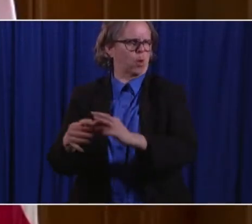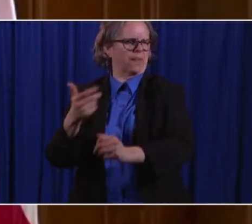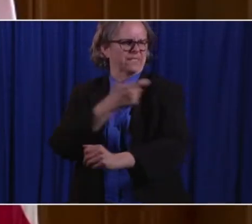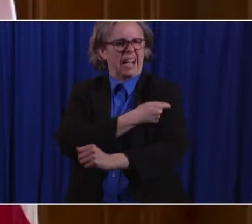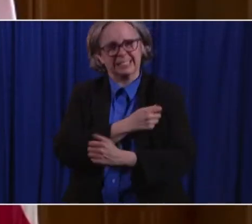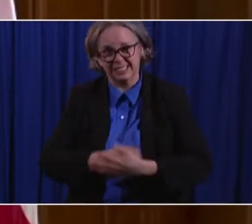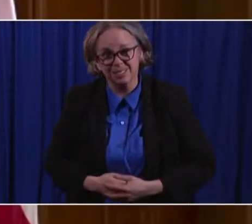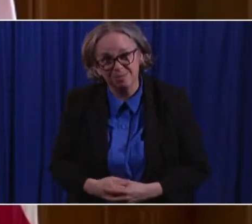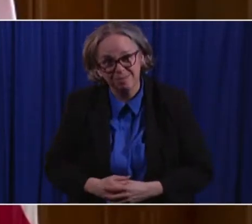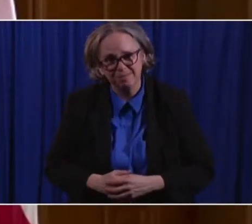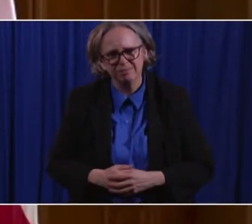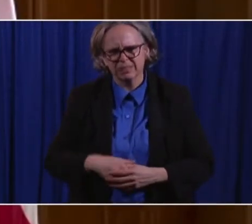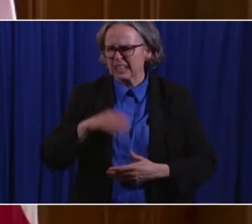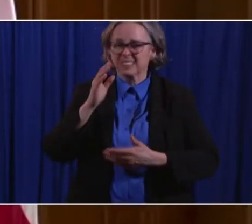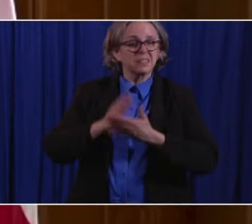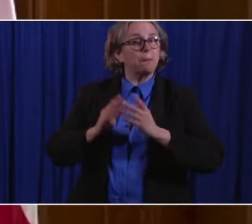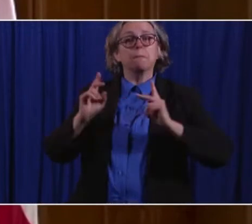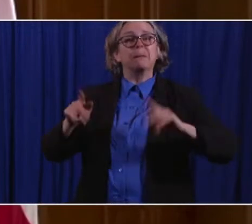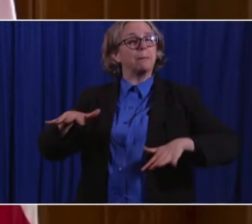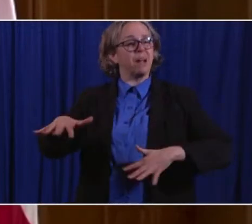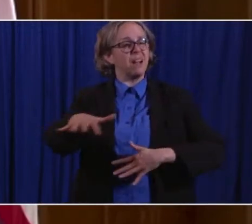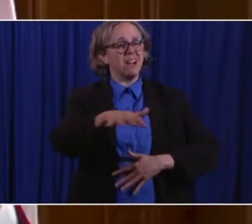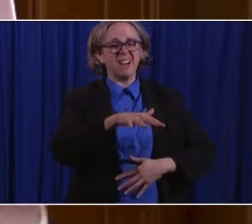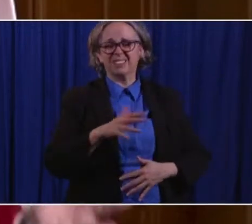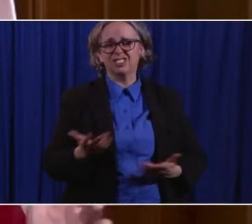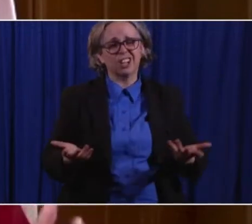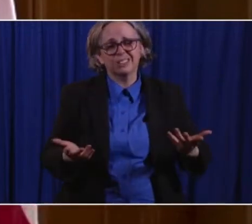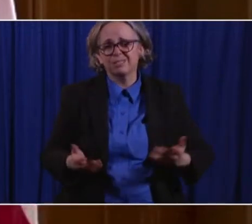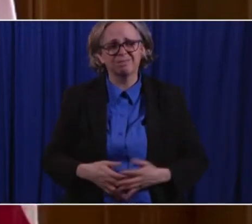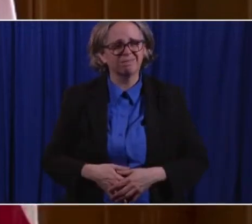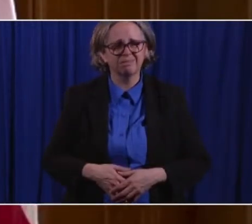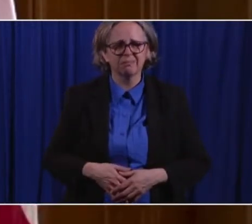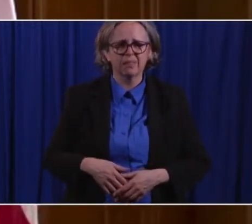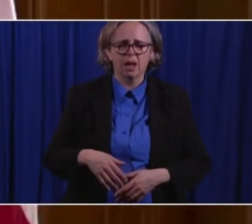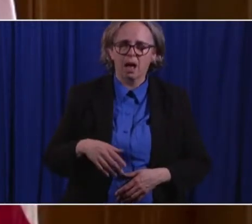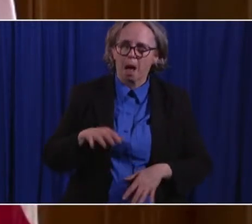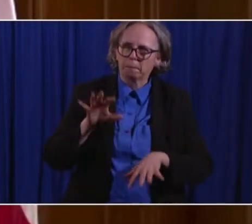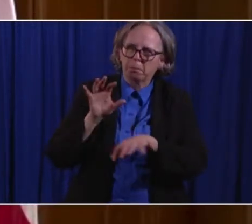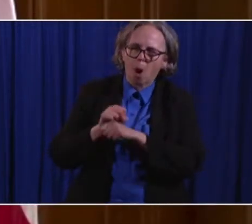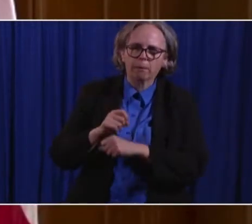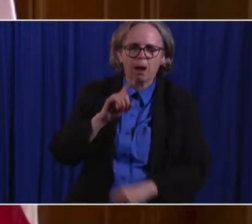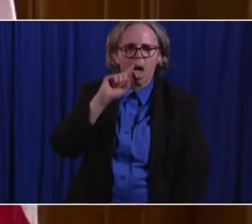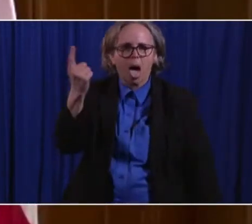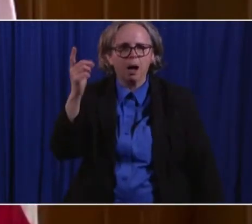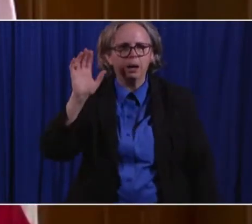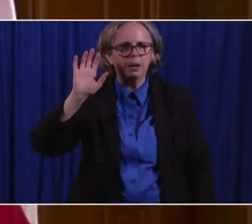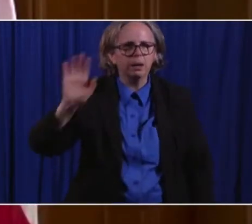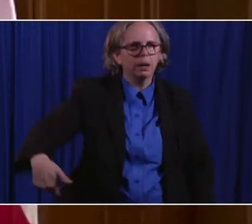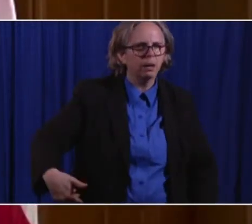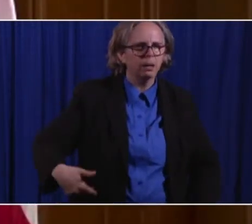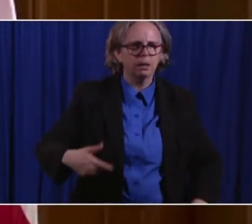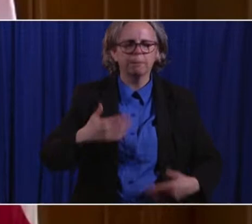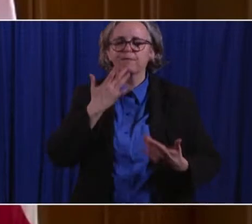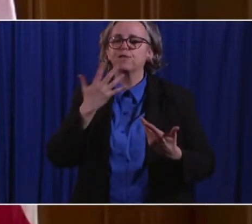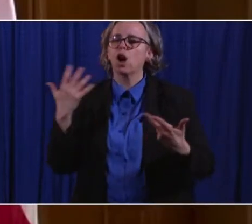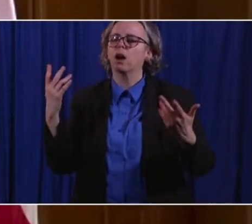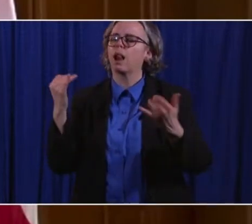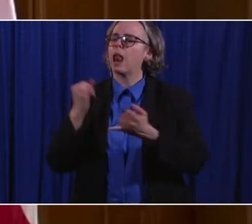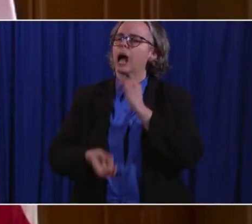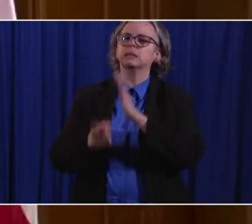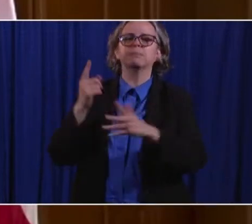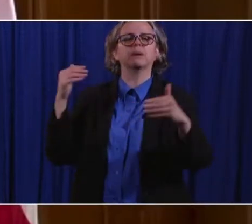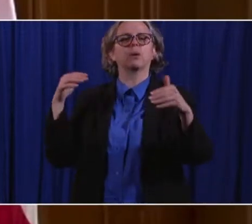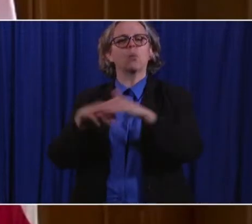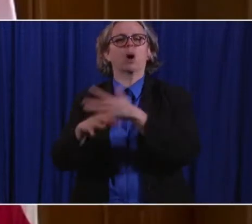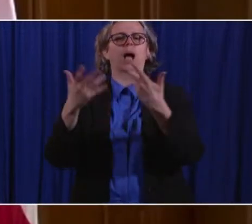to operate. They don't want to make an appointment. They don't want to have to say it's going to be X number of days. They want to be able to walk in and get it. And so